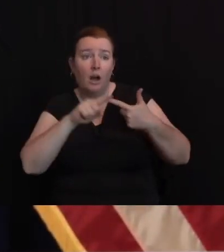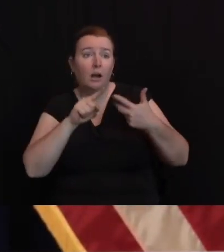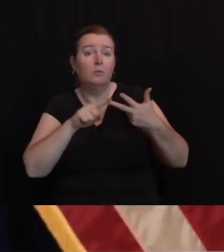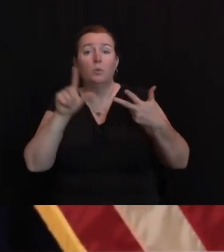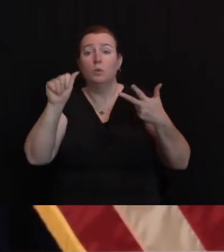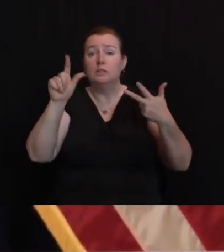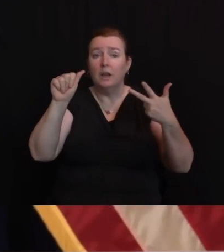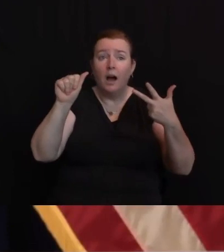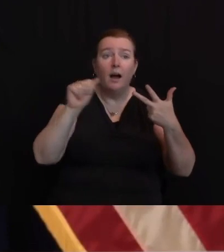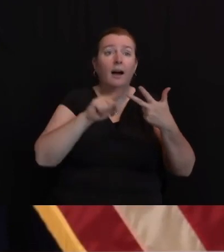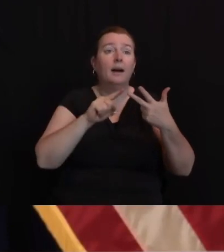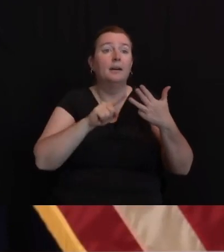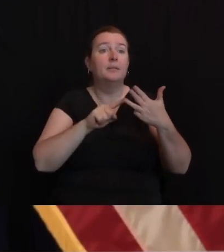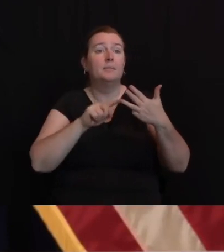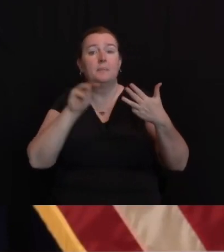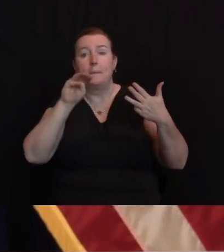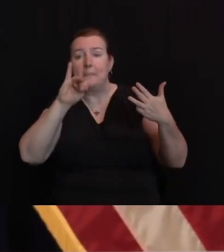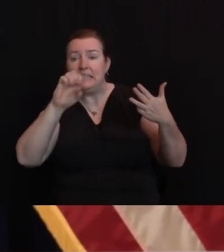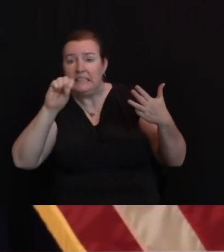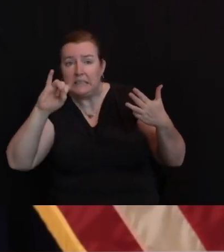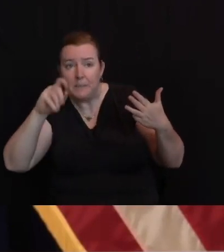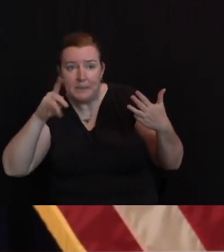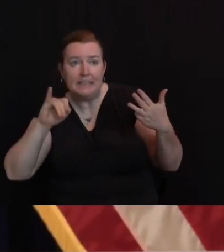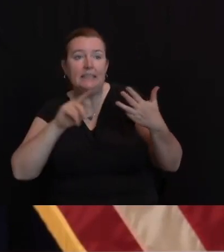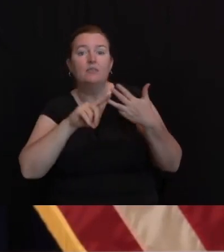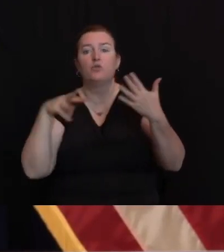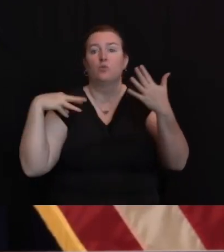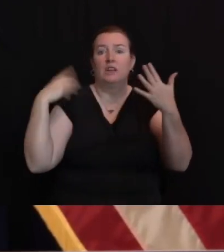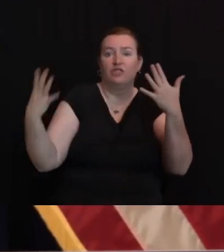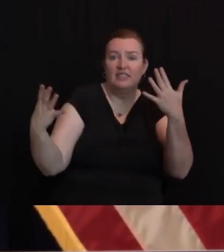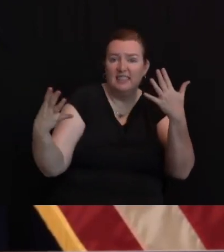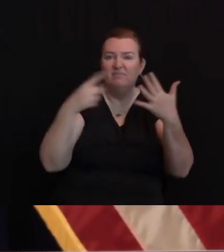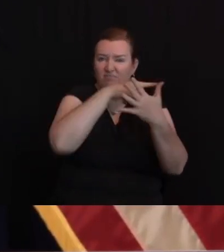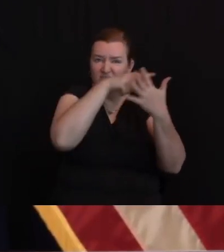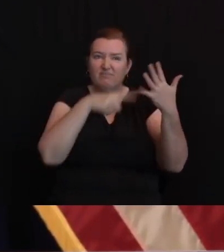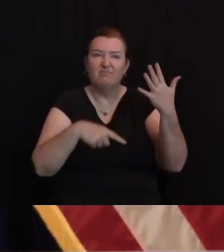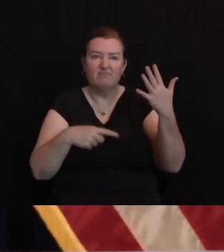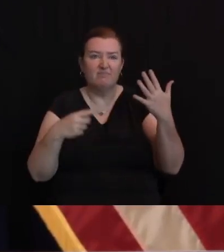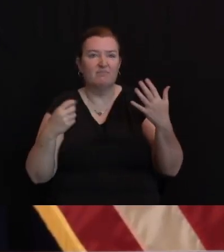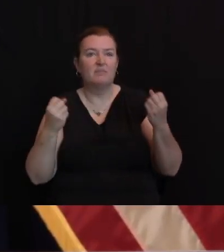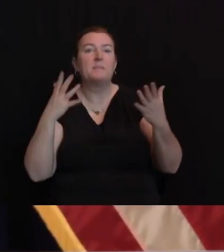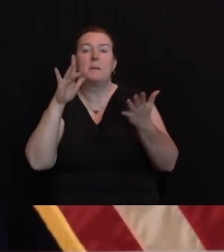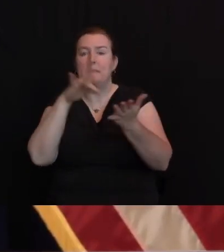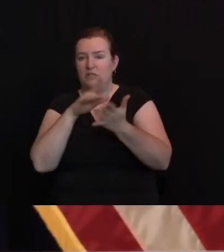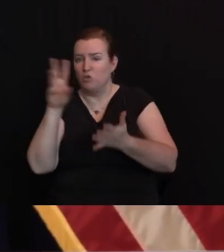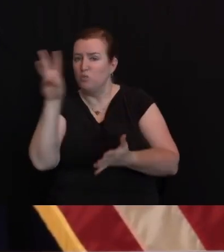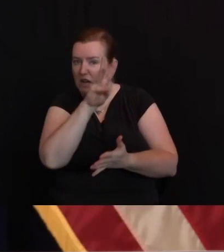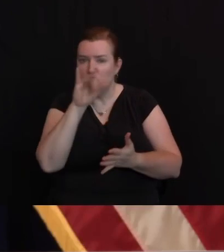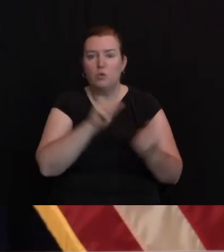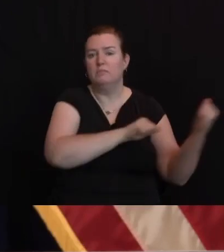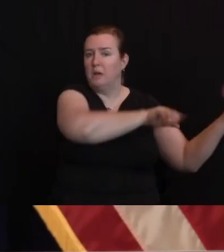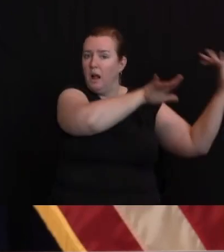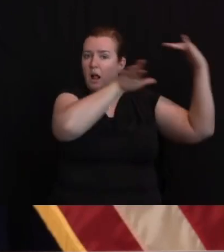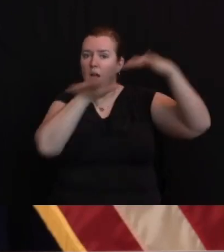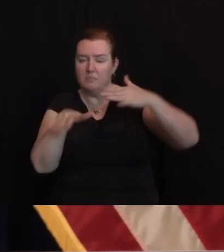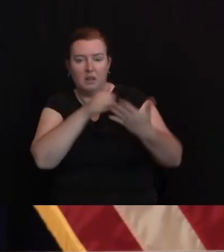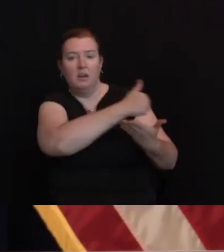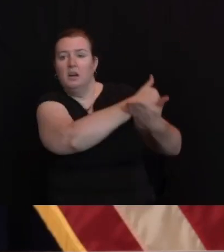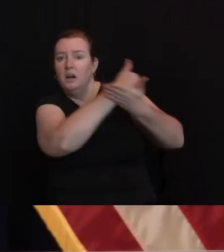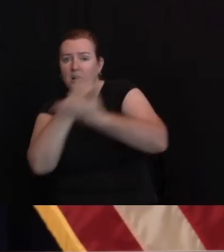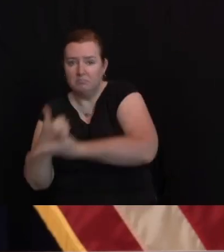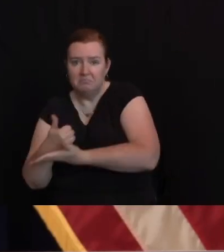Mississippi, Washington, D.C., and many Midwestern states. We have in excess of